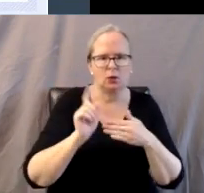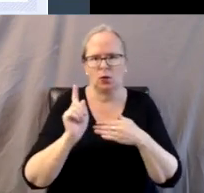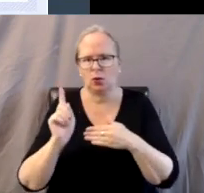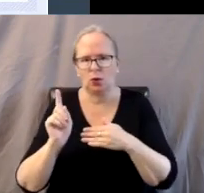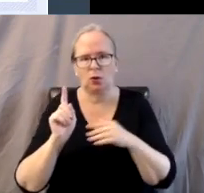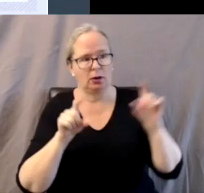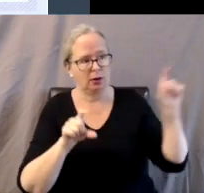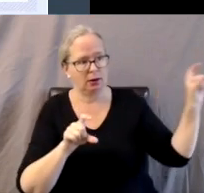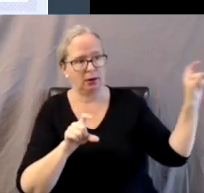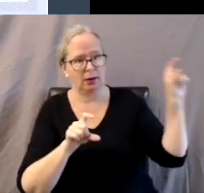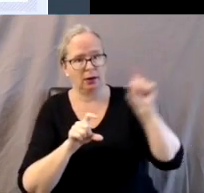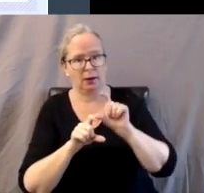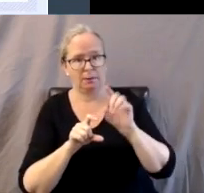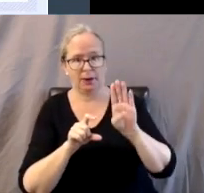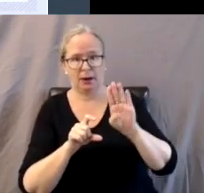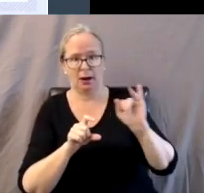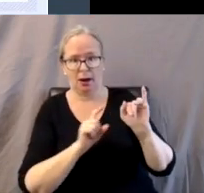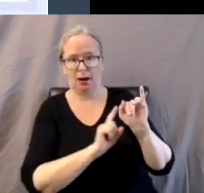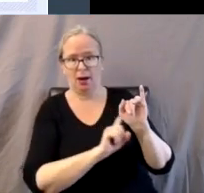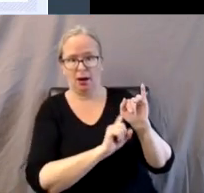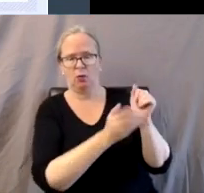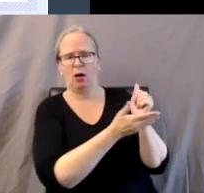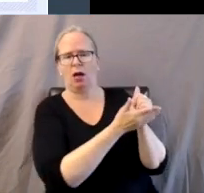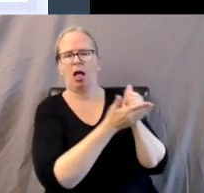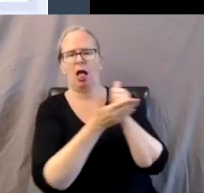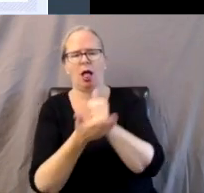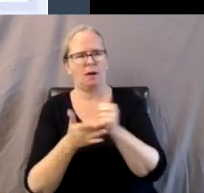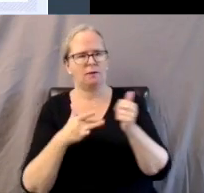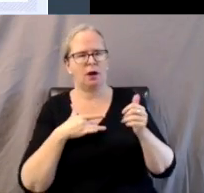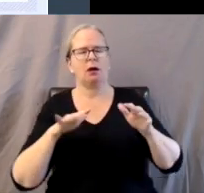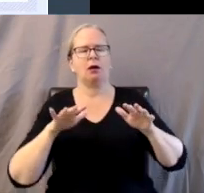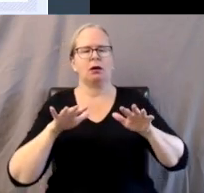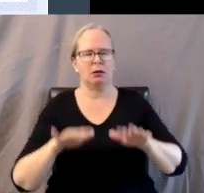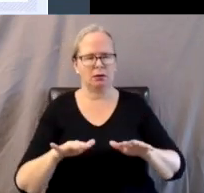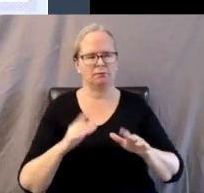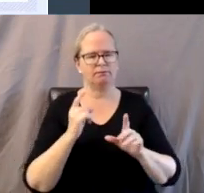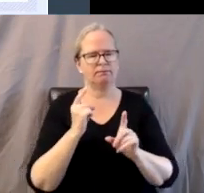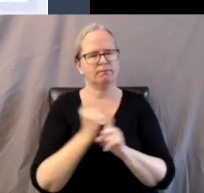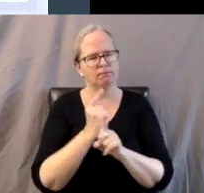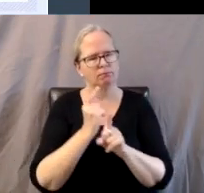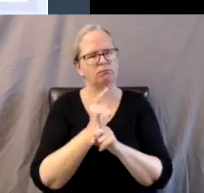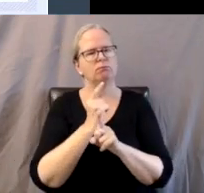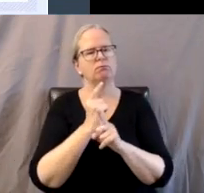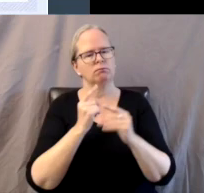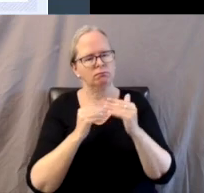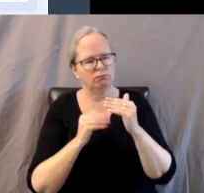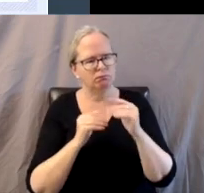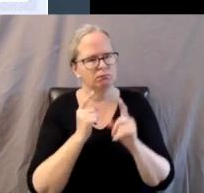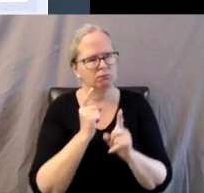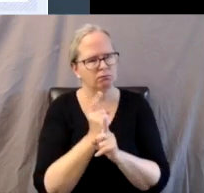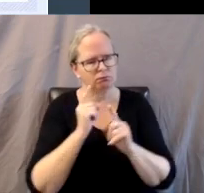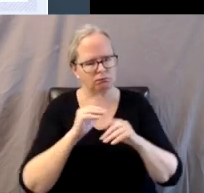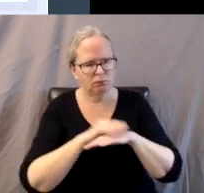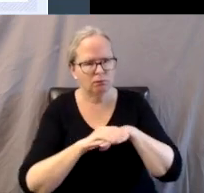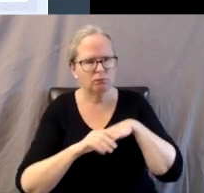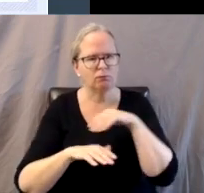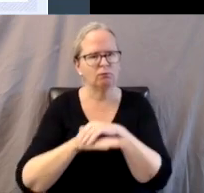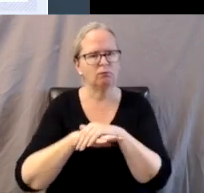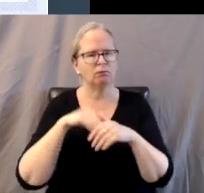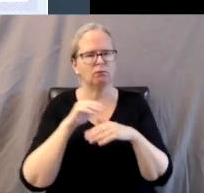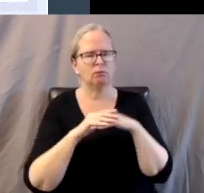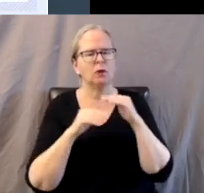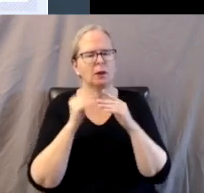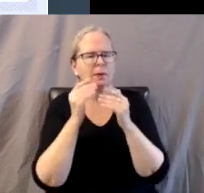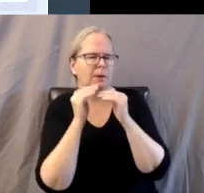about adequacy as a principle, we want to focus on the fact that it provides more than just the bare minimum to survive.